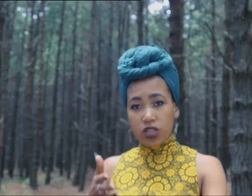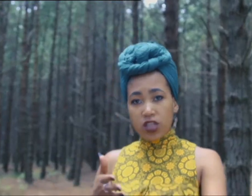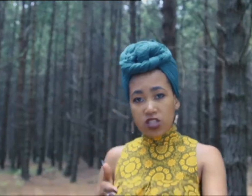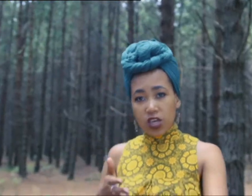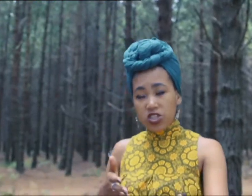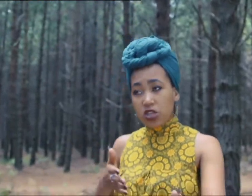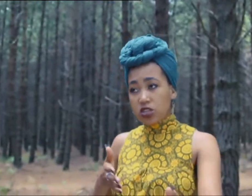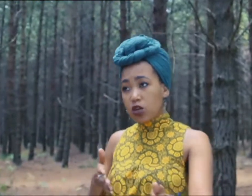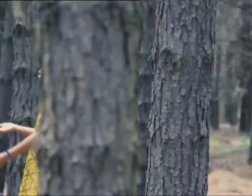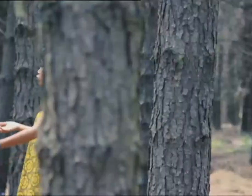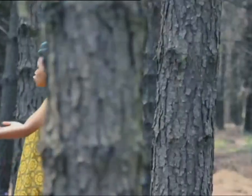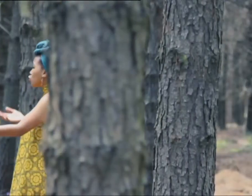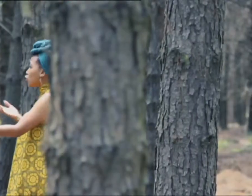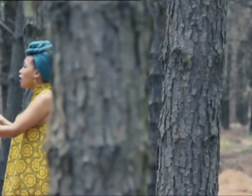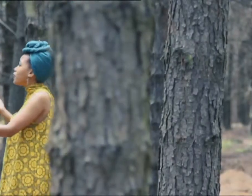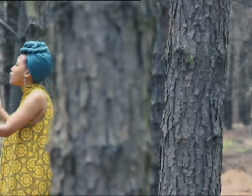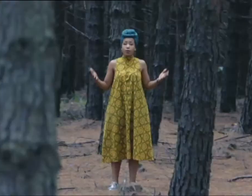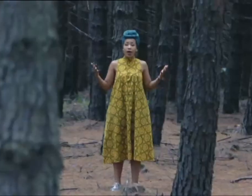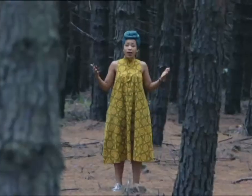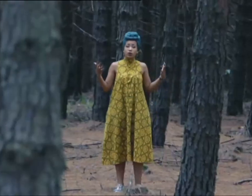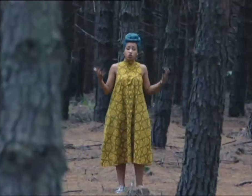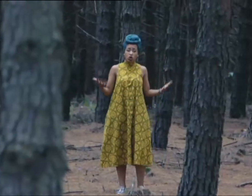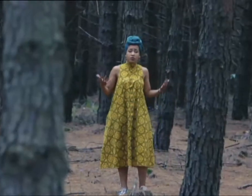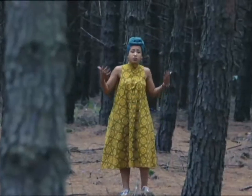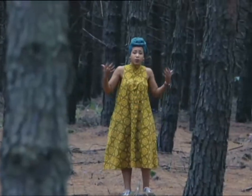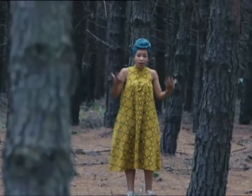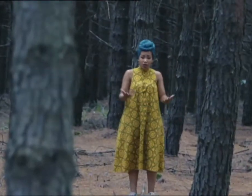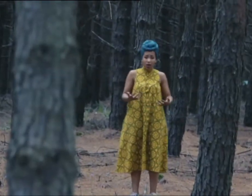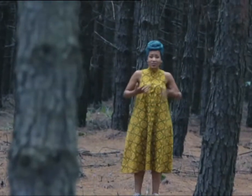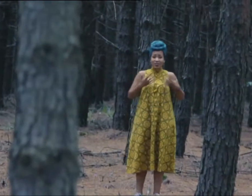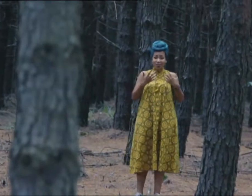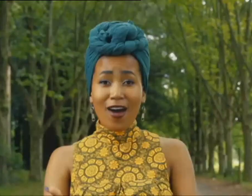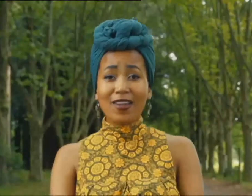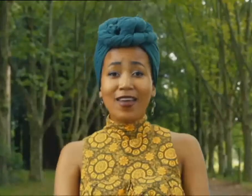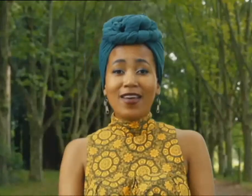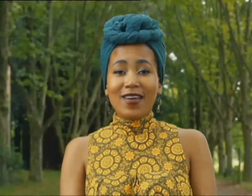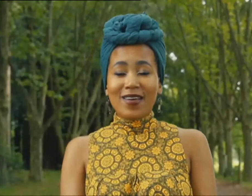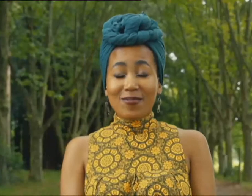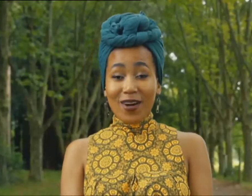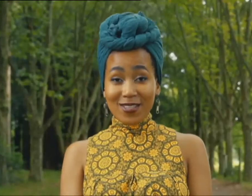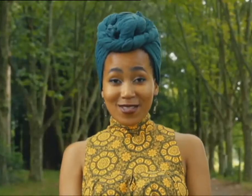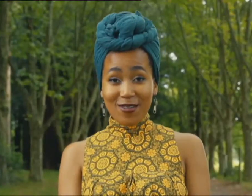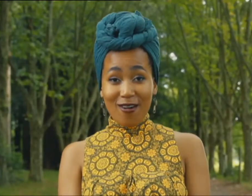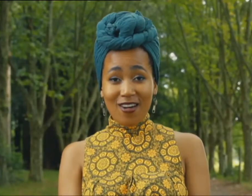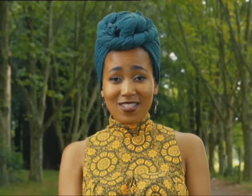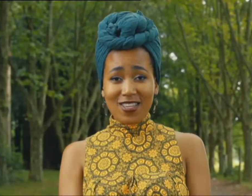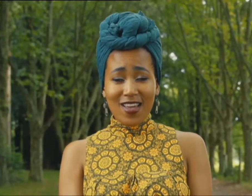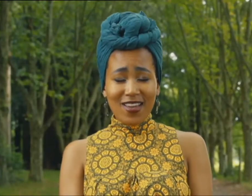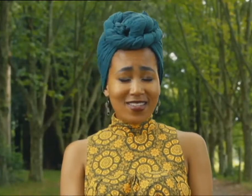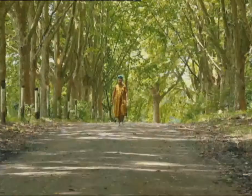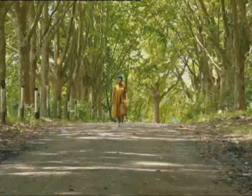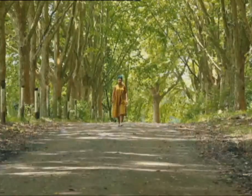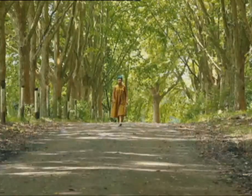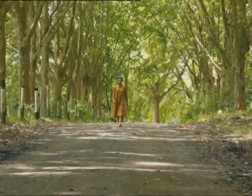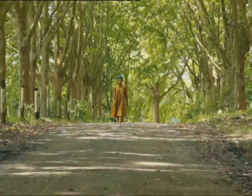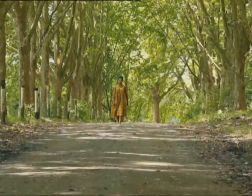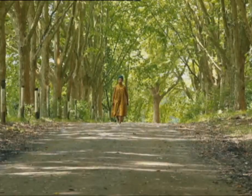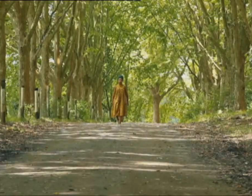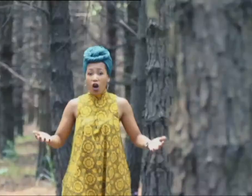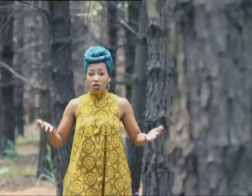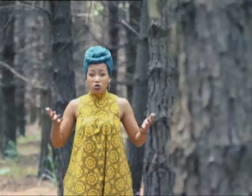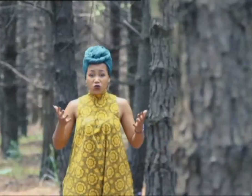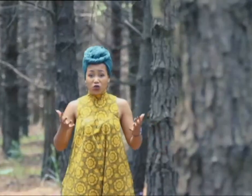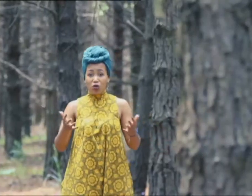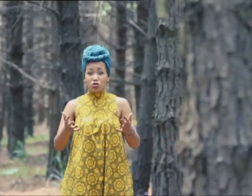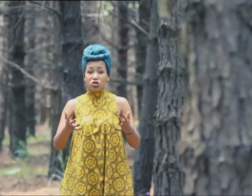parts, thoughts, and intentions are known to God, for man was crafted by God. See, God wants your heart. He doesn't want part